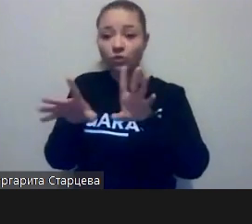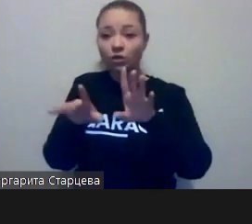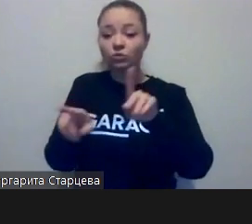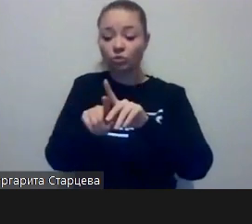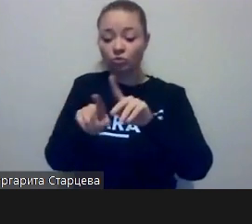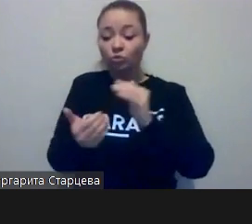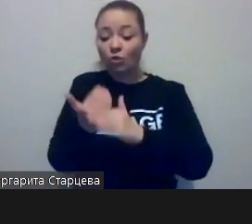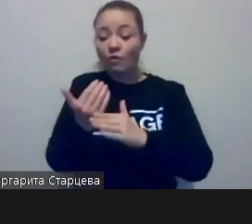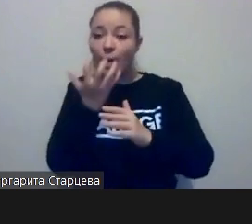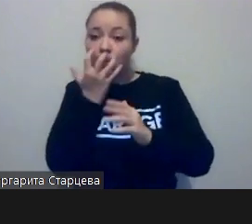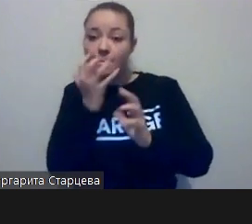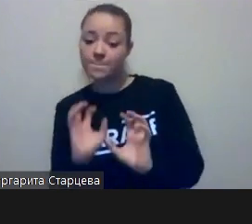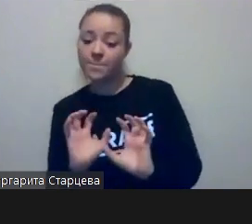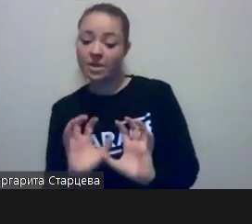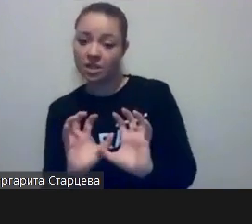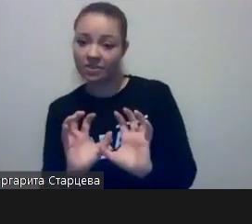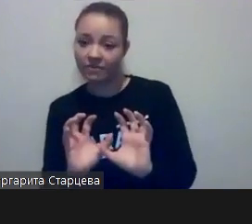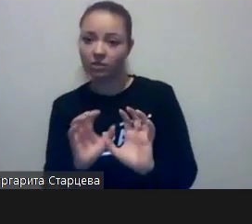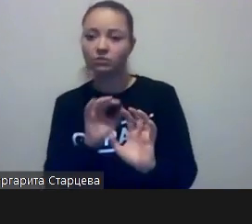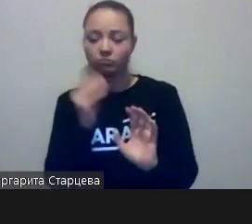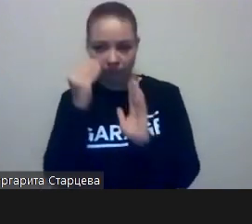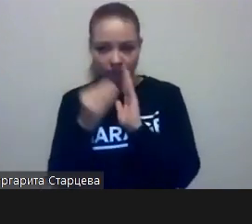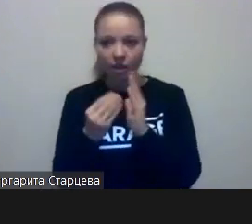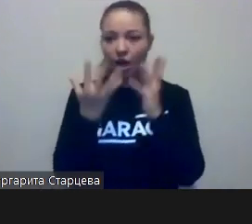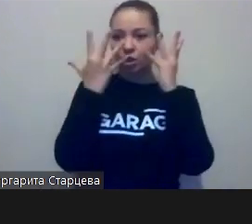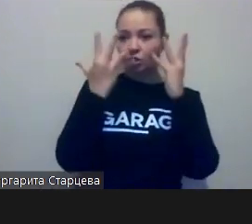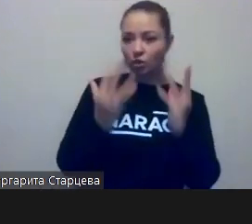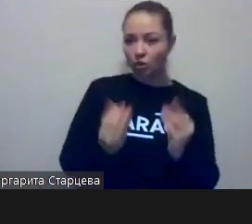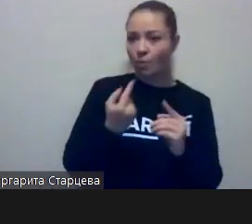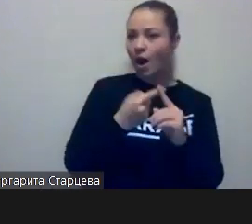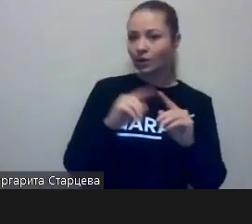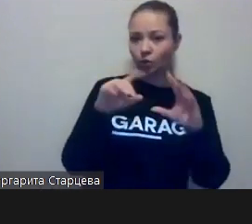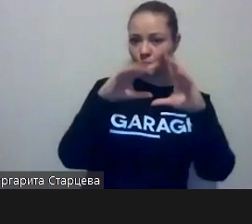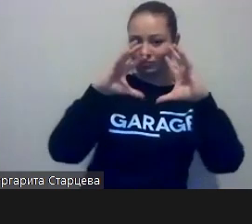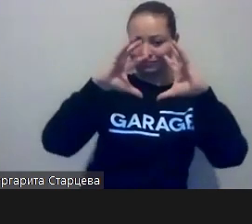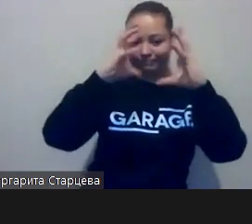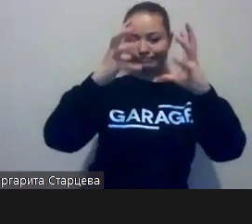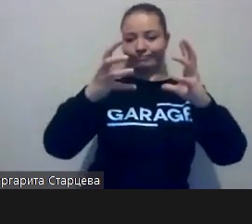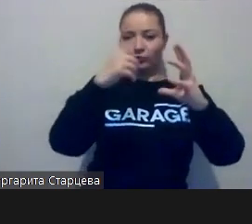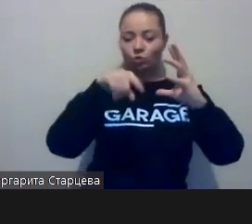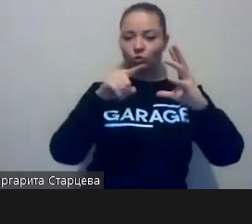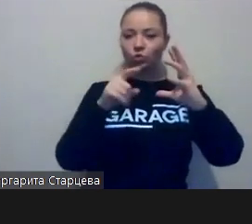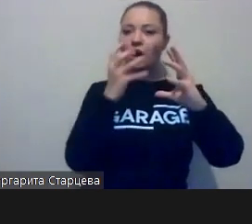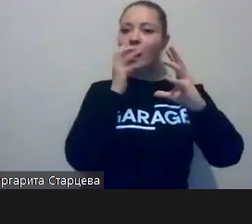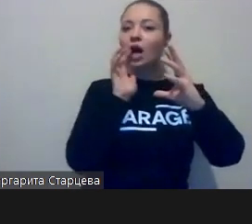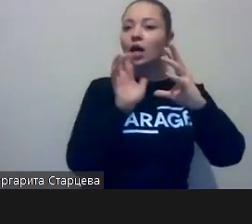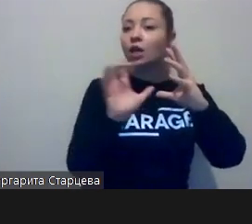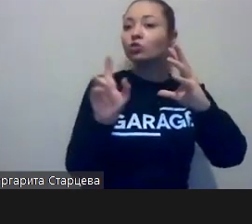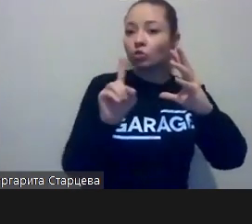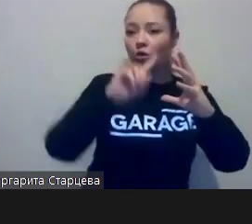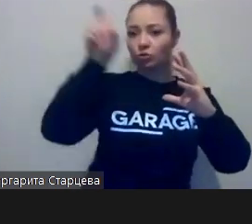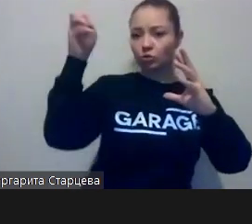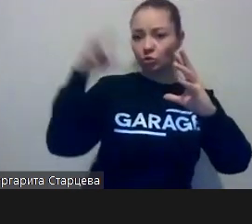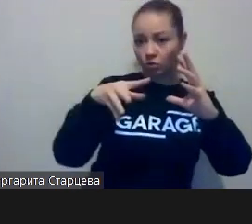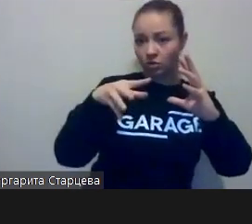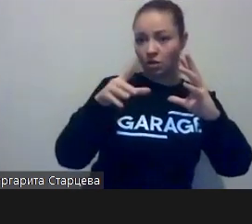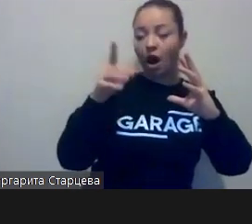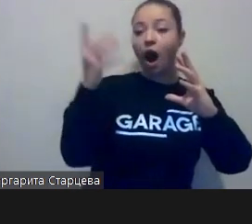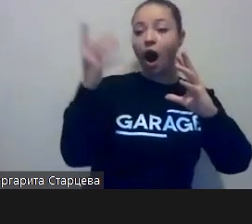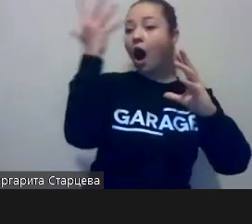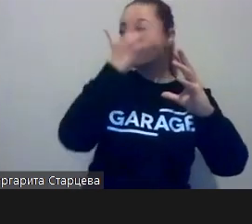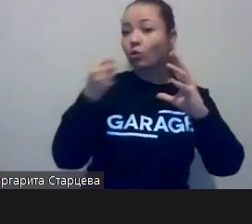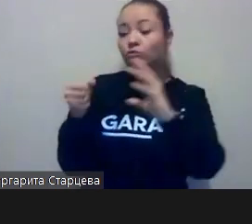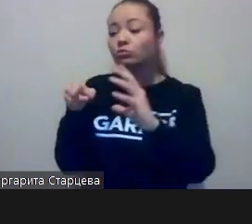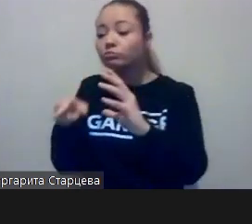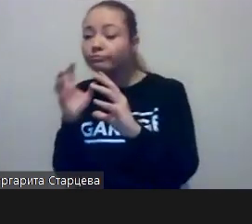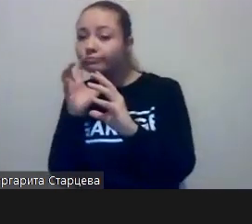Earth. And this means the Earth, it became kind of a sun. This sculpture is called, or this prototype, as you can see here, is